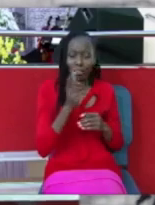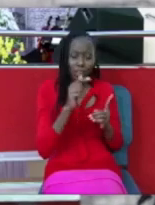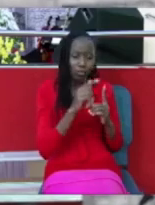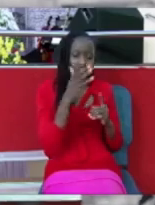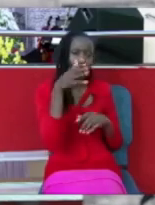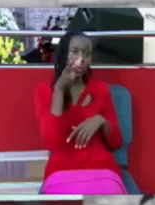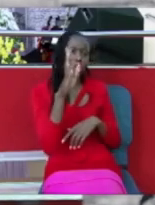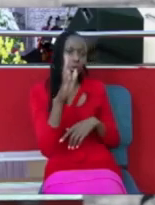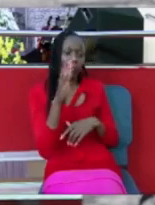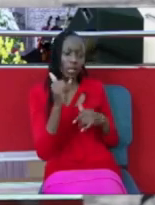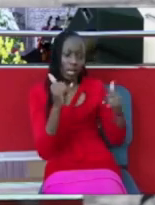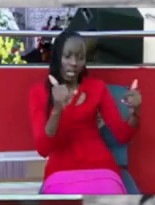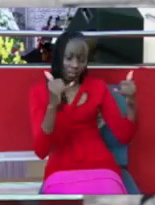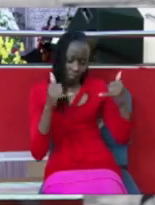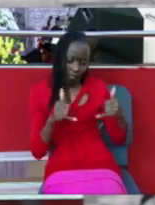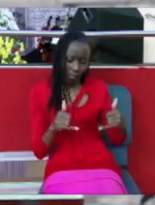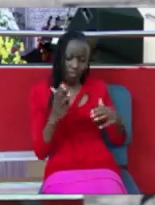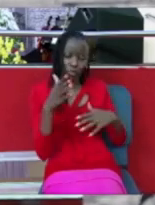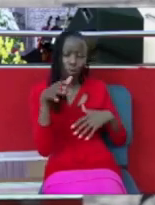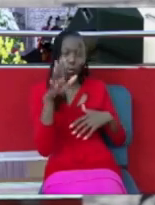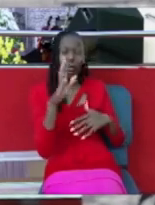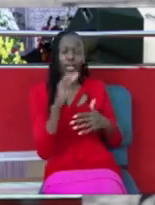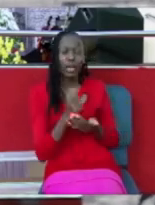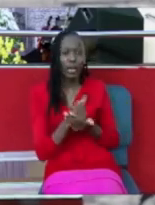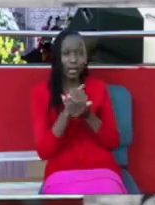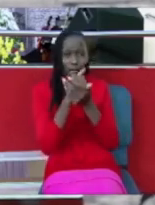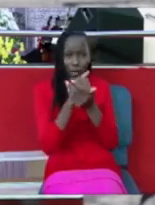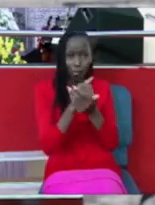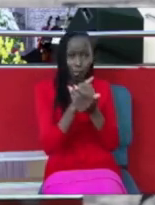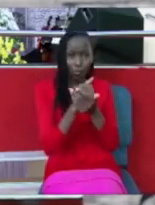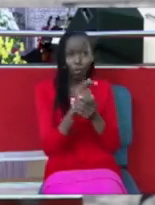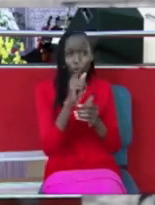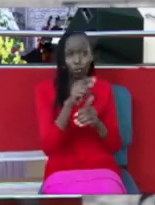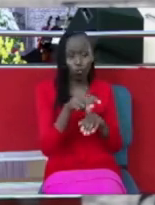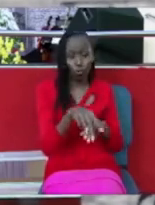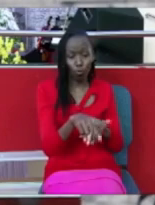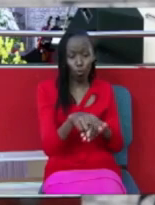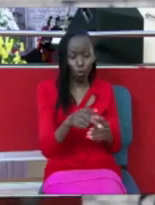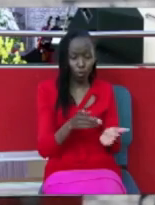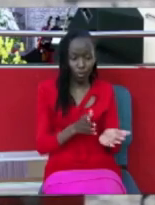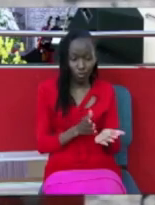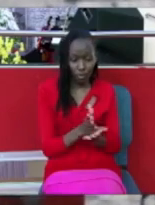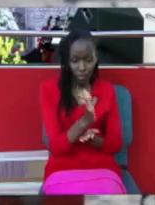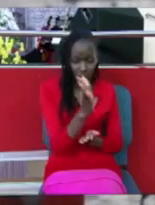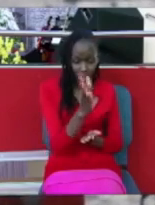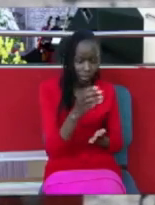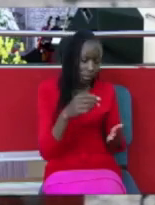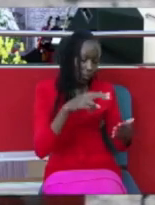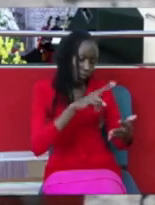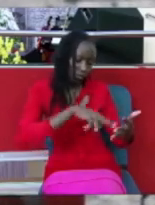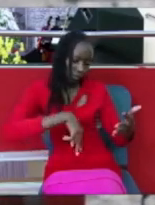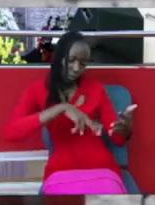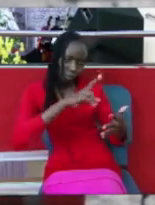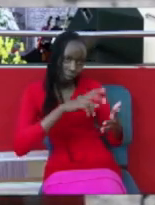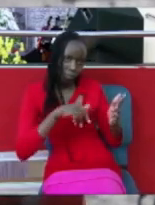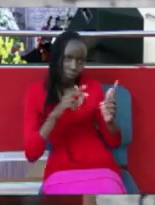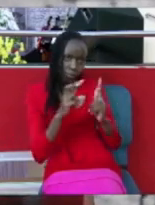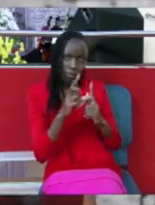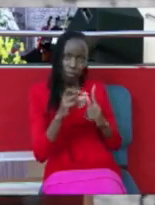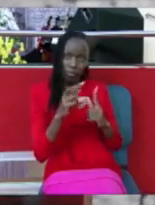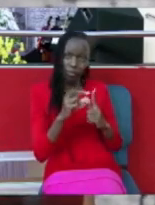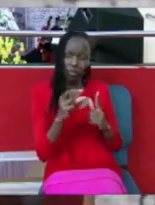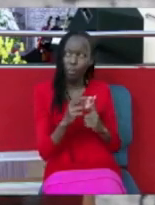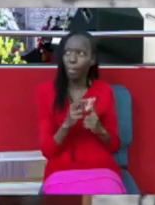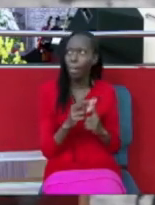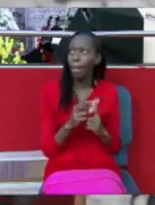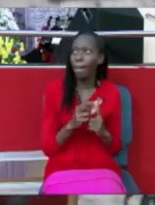Mungu. Invite him to help you align yourself with the word. Mwalike ujiambatanishe na neno la Mungu. So very quickly